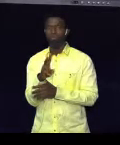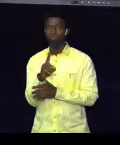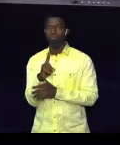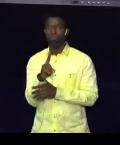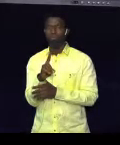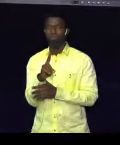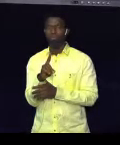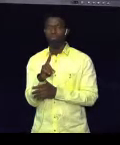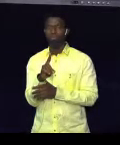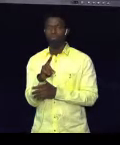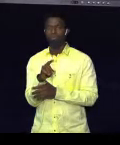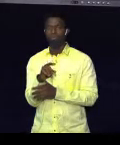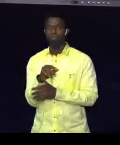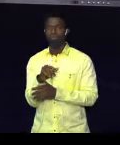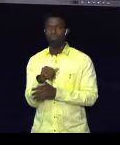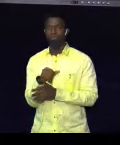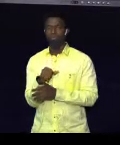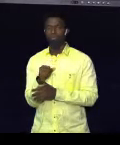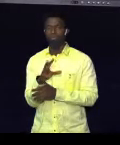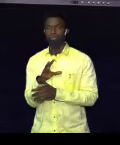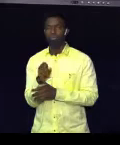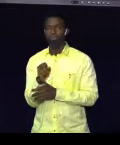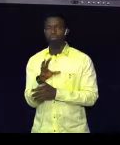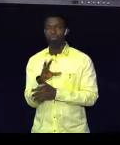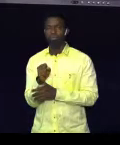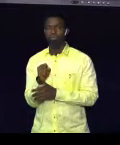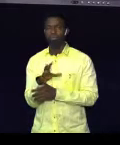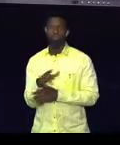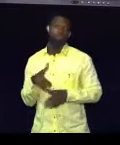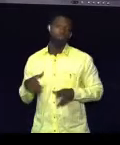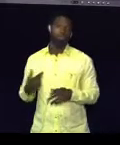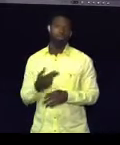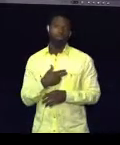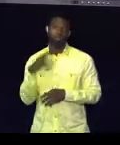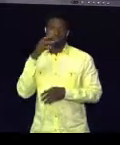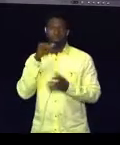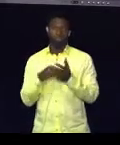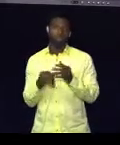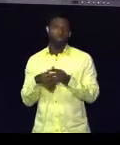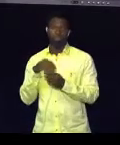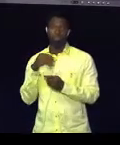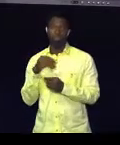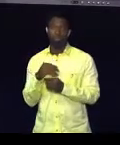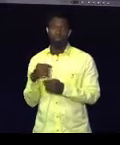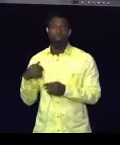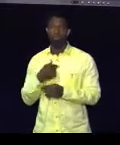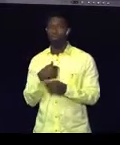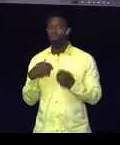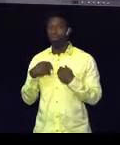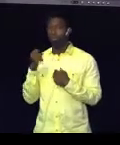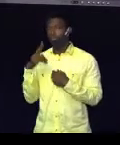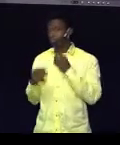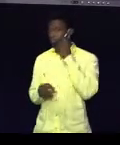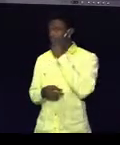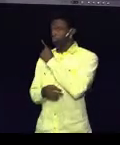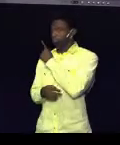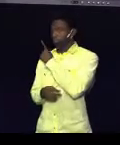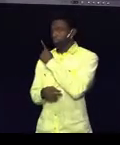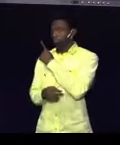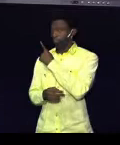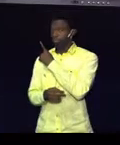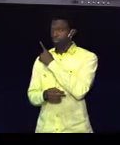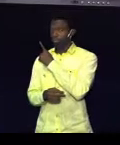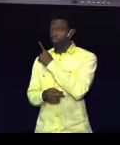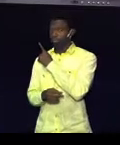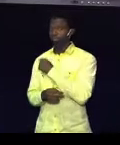3, 2, 1. Bum, bum, bum. All right, let's check it out. Of course, we have 12. 12 is a